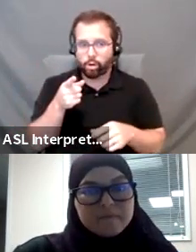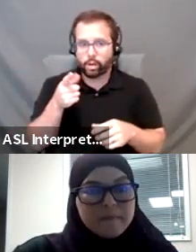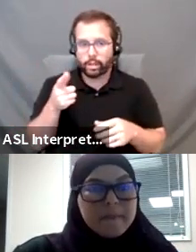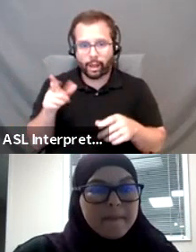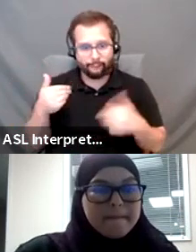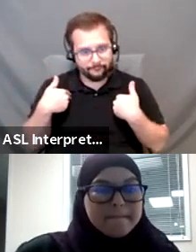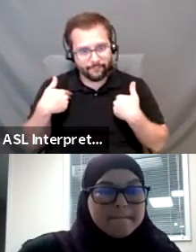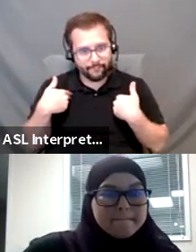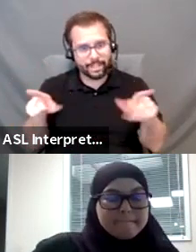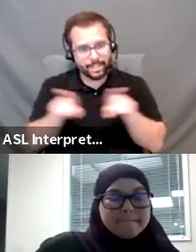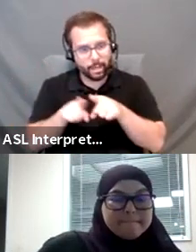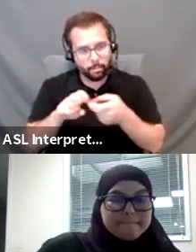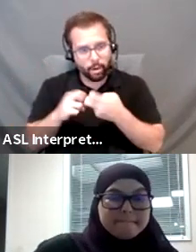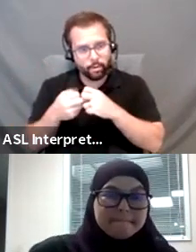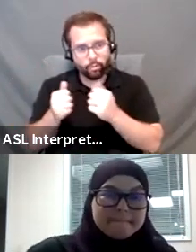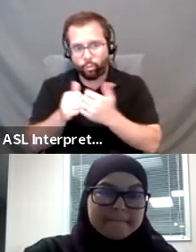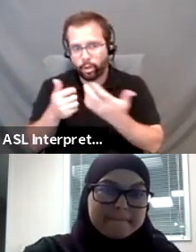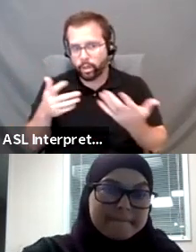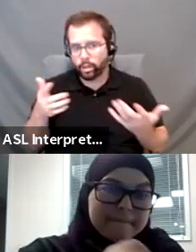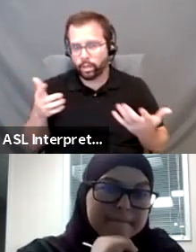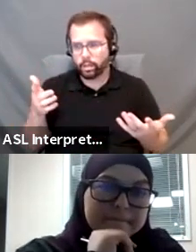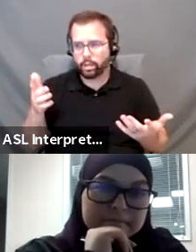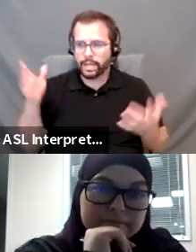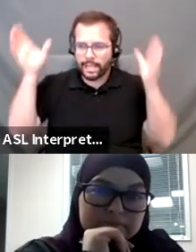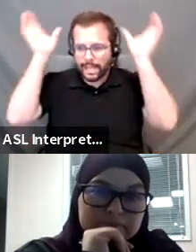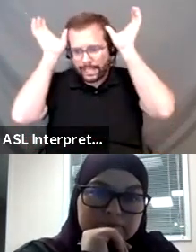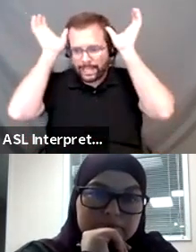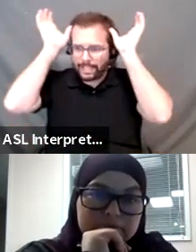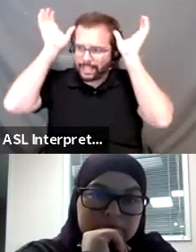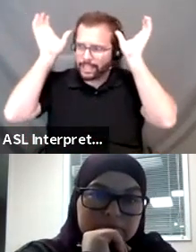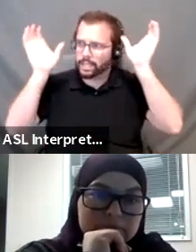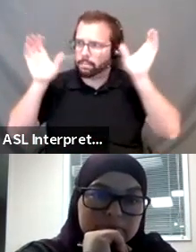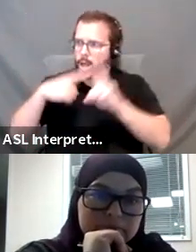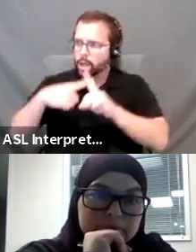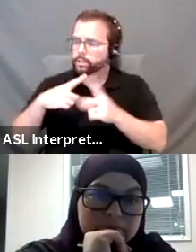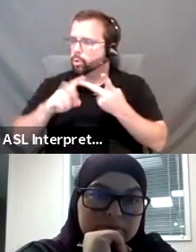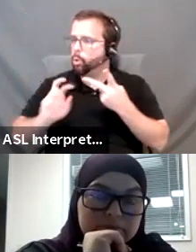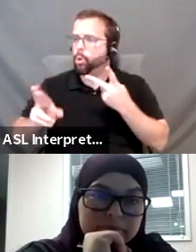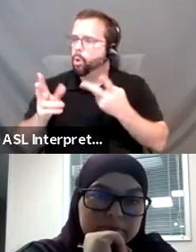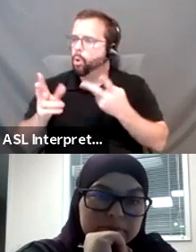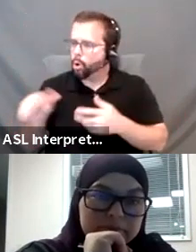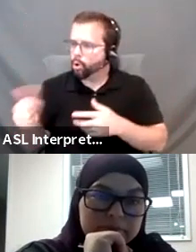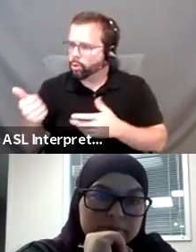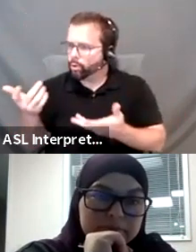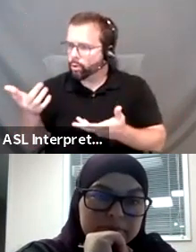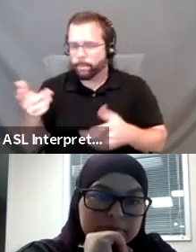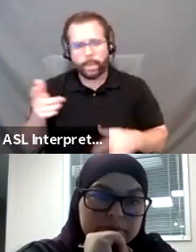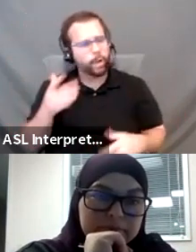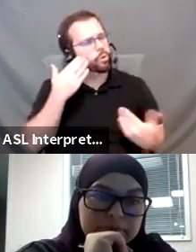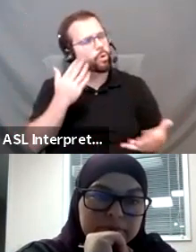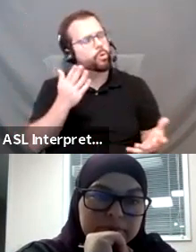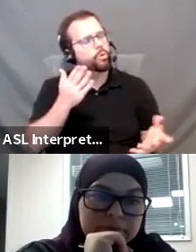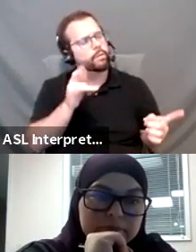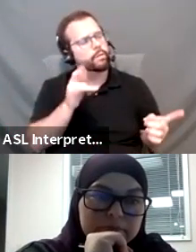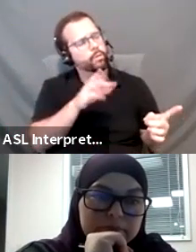Janine from Michigan, and I'm not sure if this is the issue you're running into, but I know whenever I'm sharing a